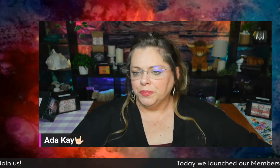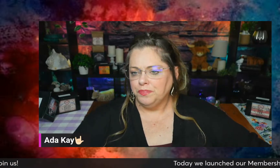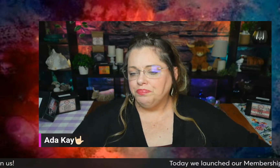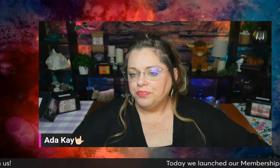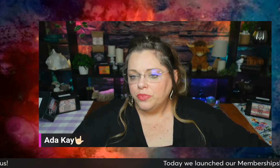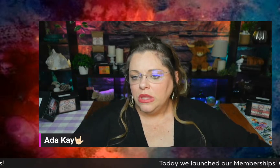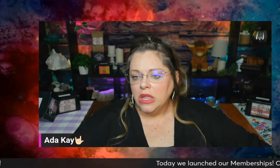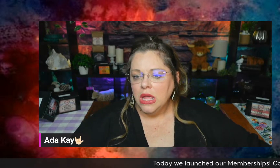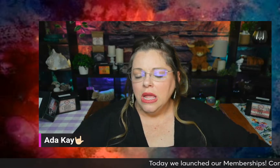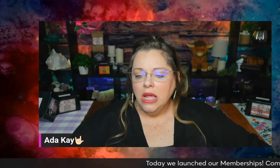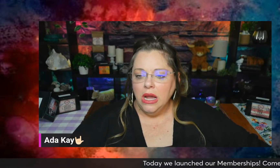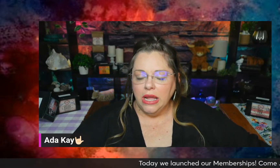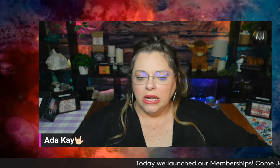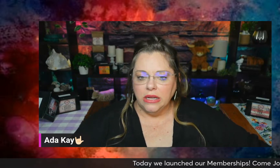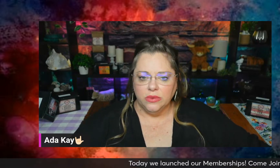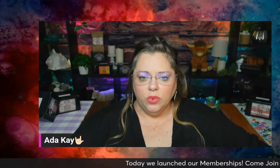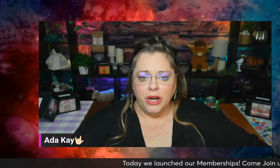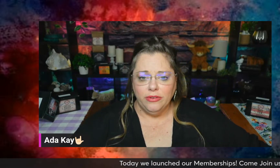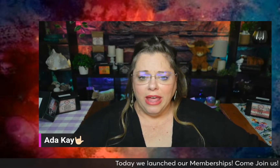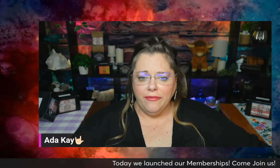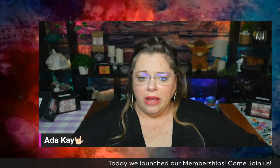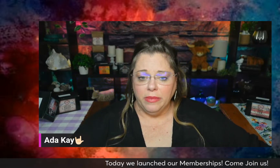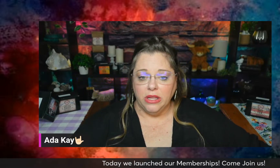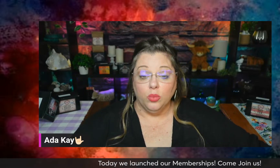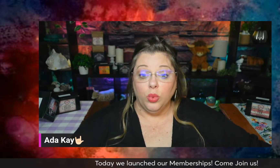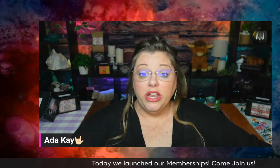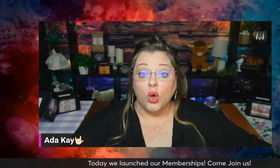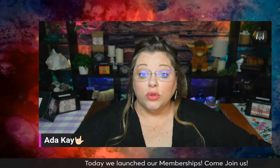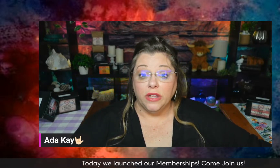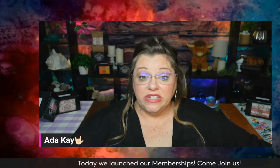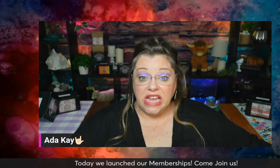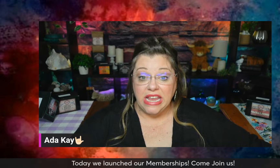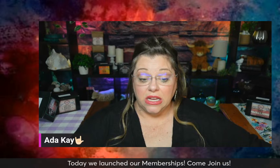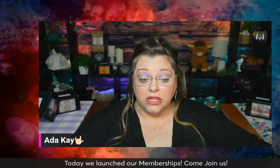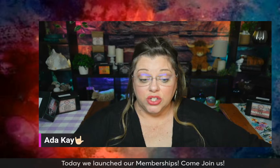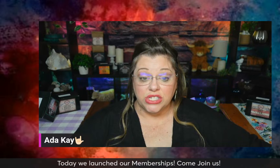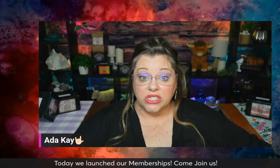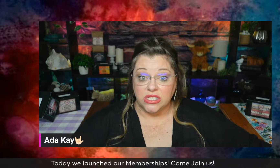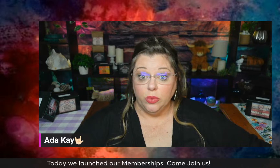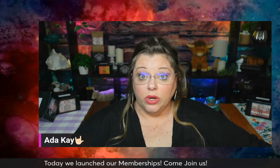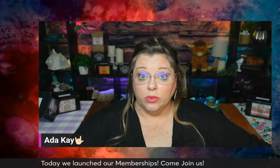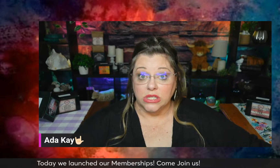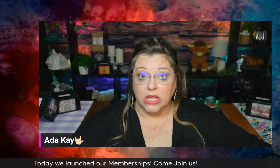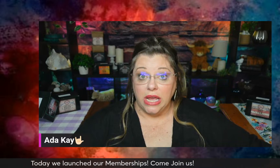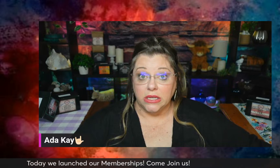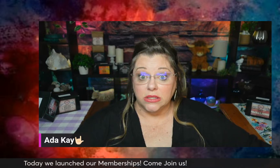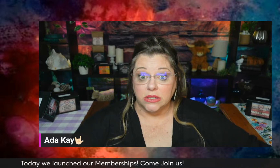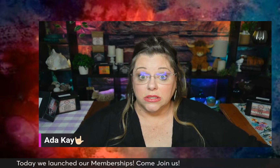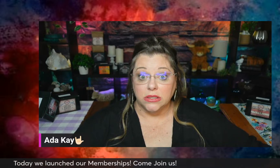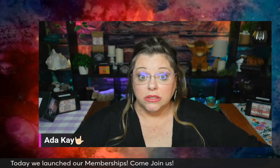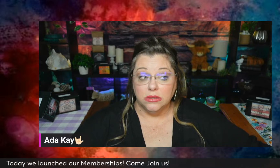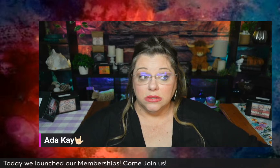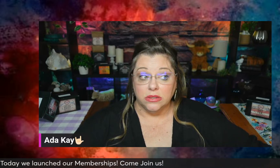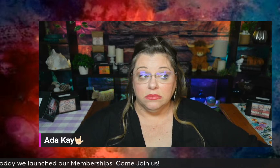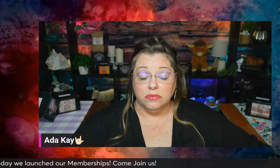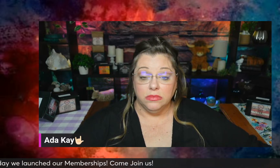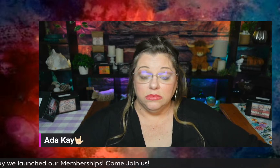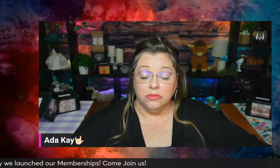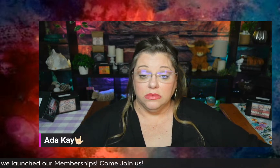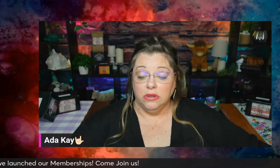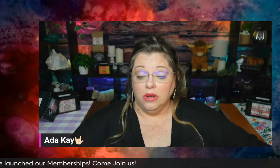stroke. And I said, why are you laughing at me? And they go, we all have taken it just to see what it was like.